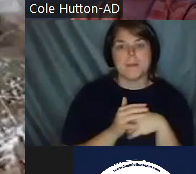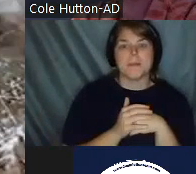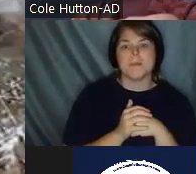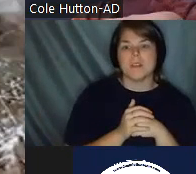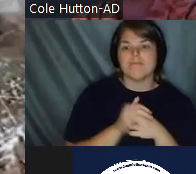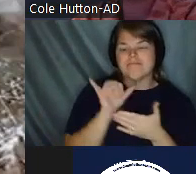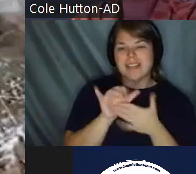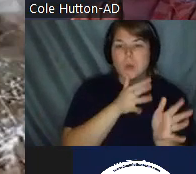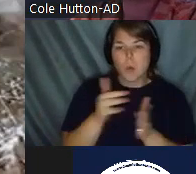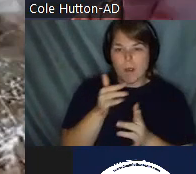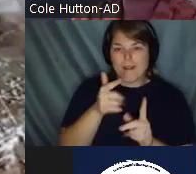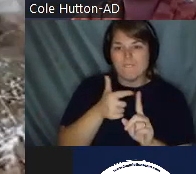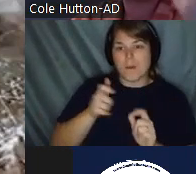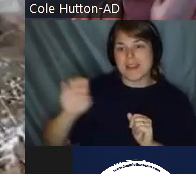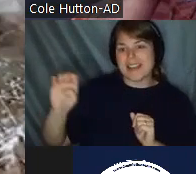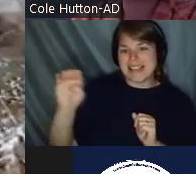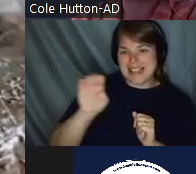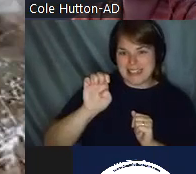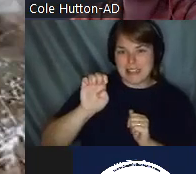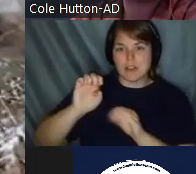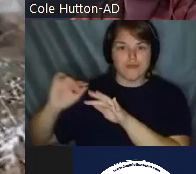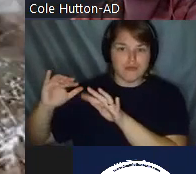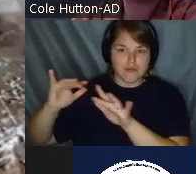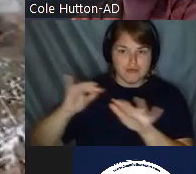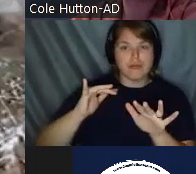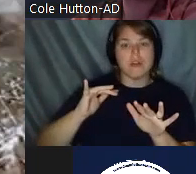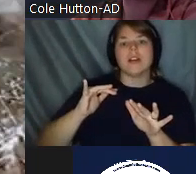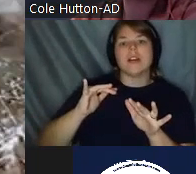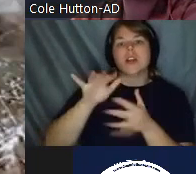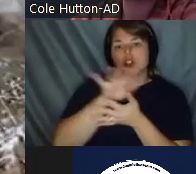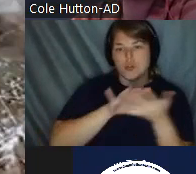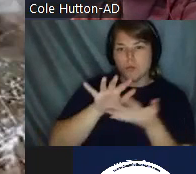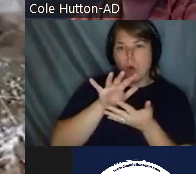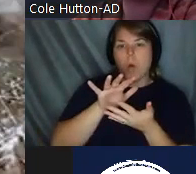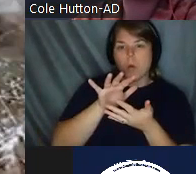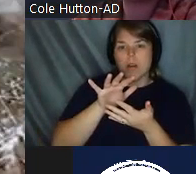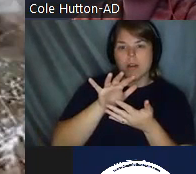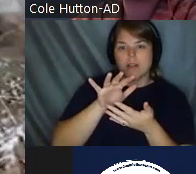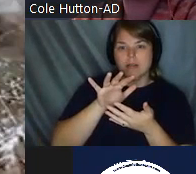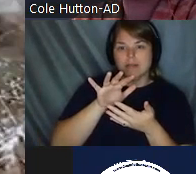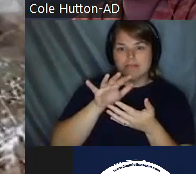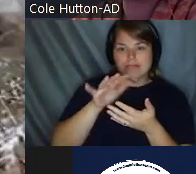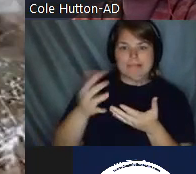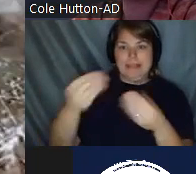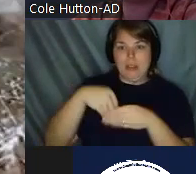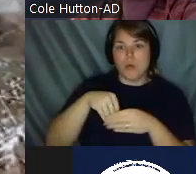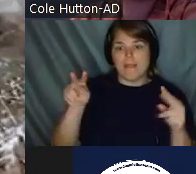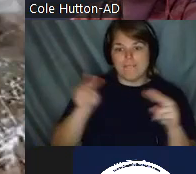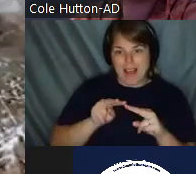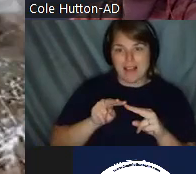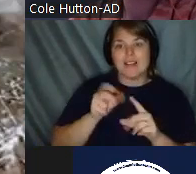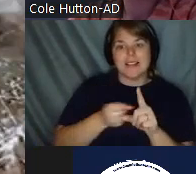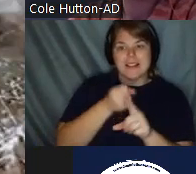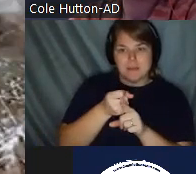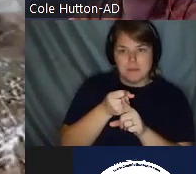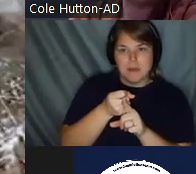wind blowing towards the east direction, brought smoke off the coast into our valley, which impacted